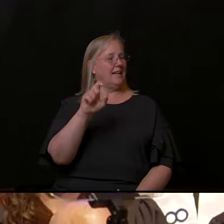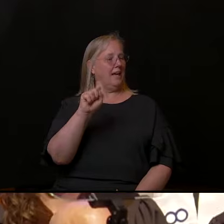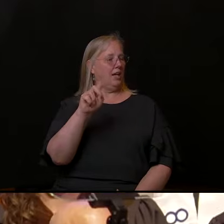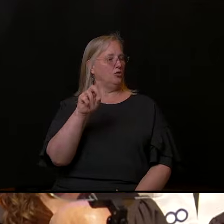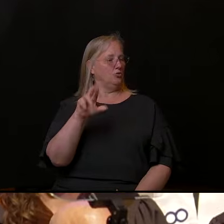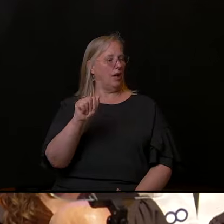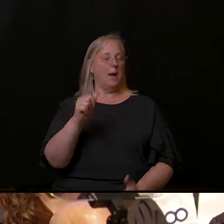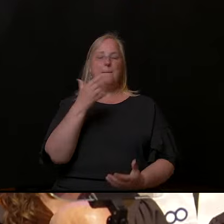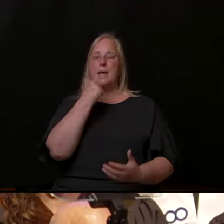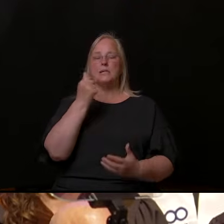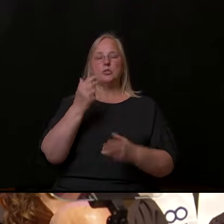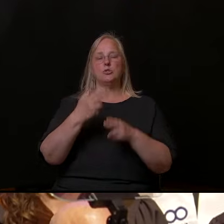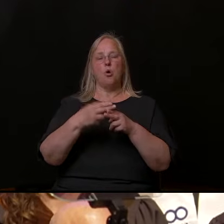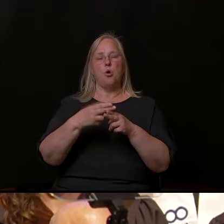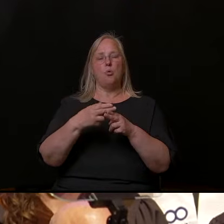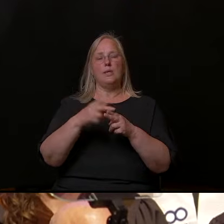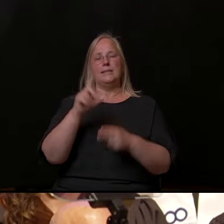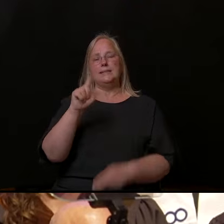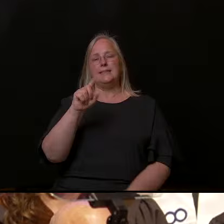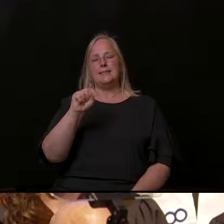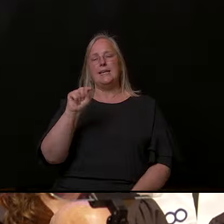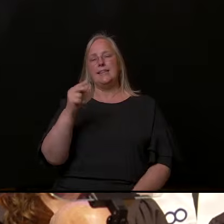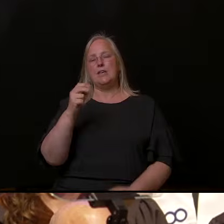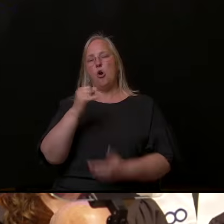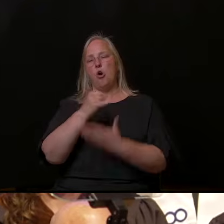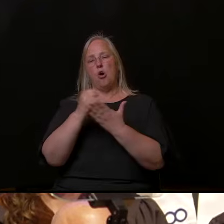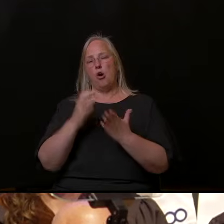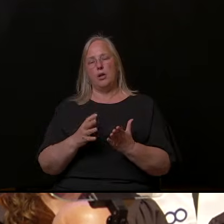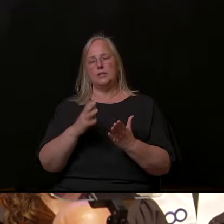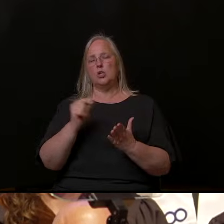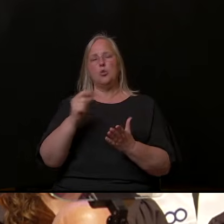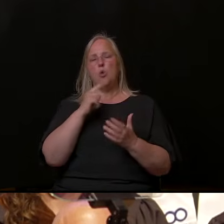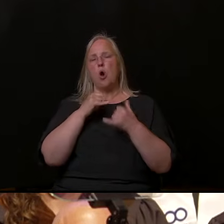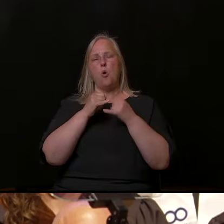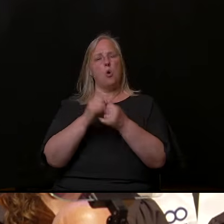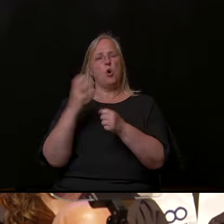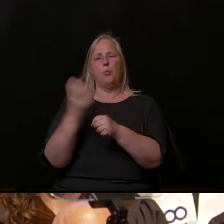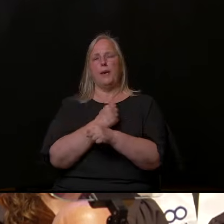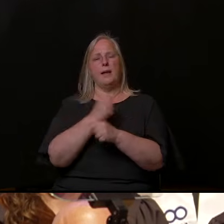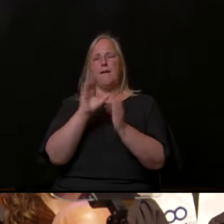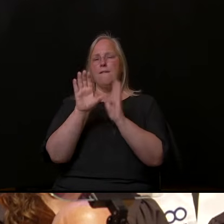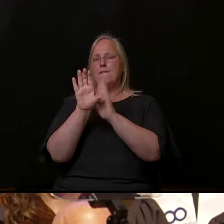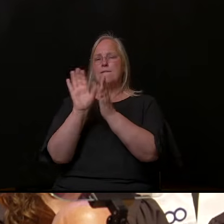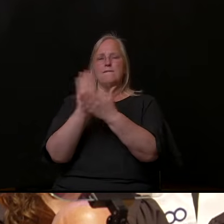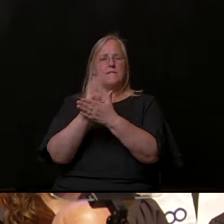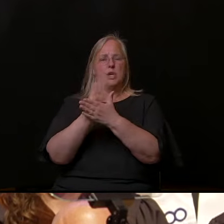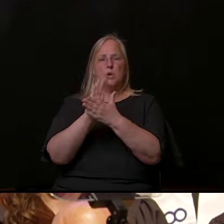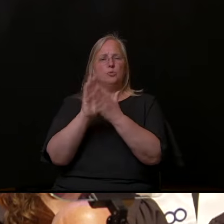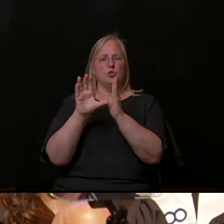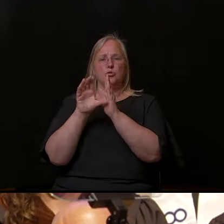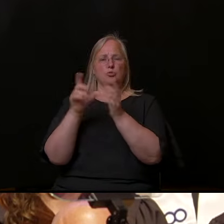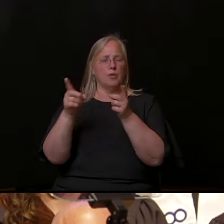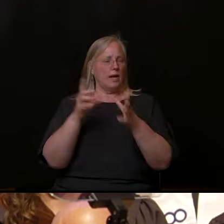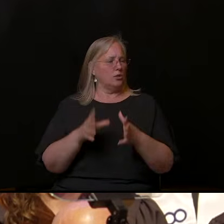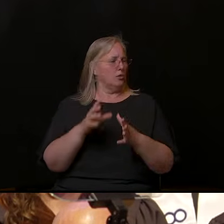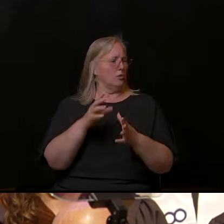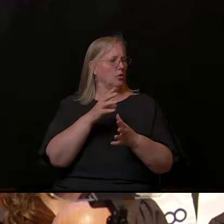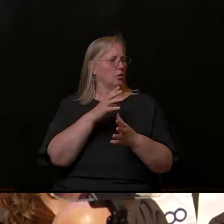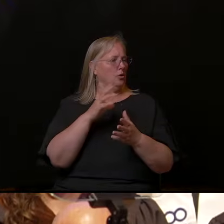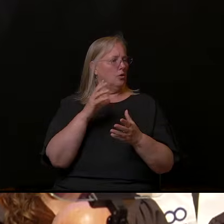artist, you are an award-winning film director and musician and a bold, innovative